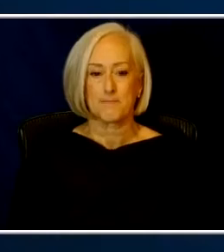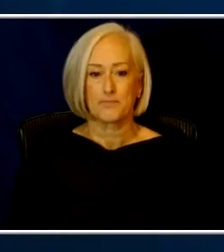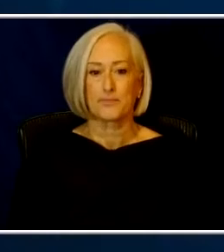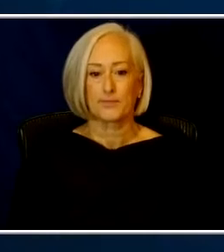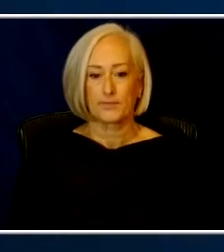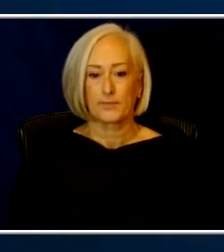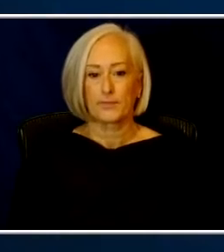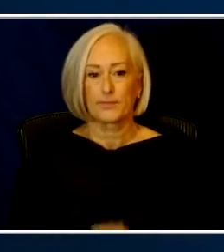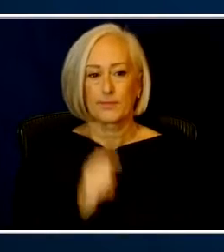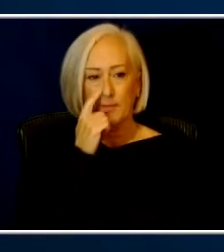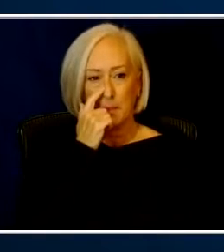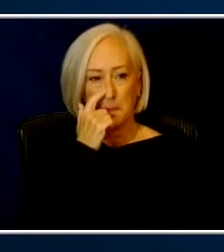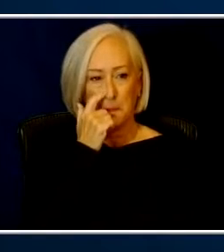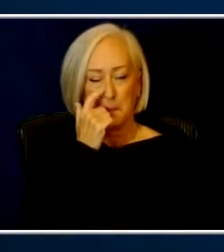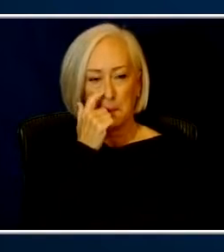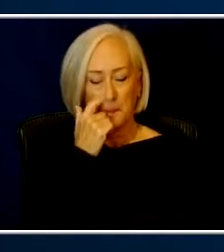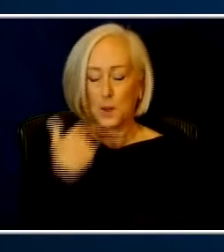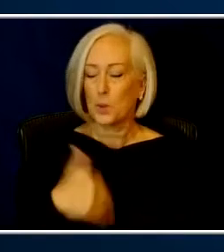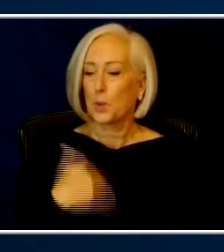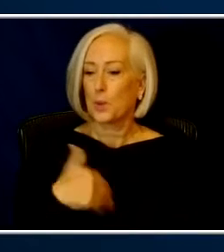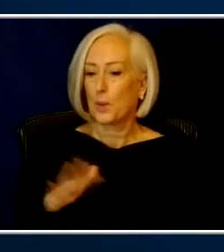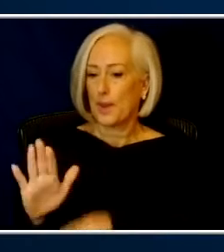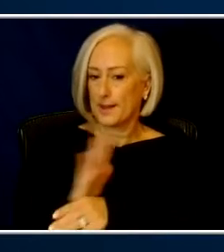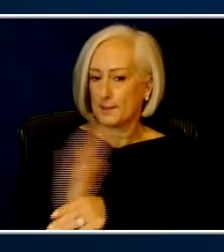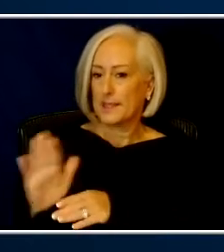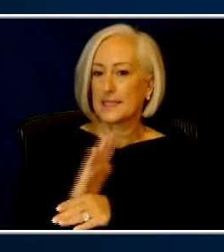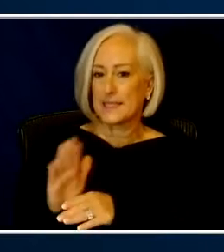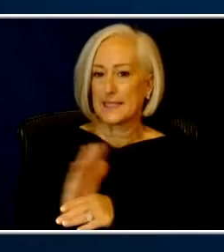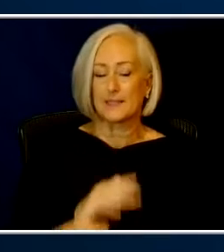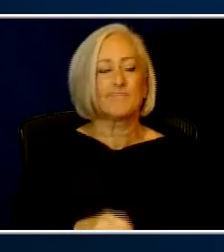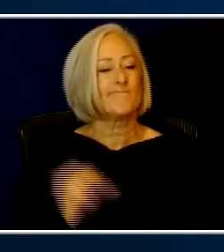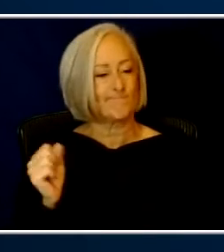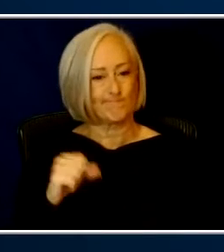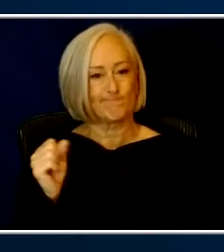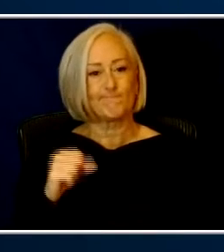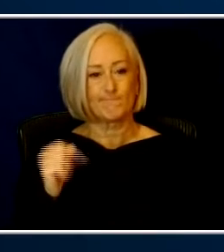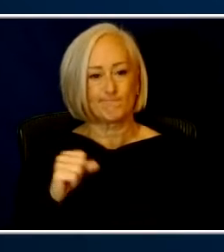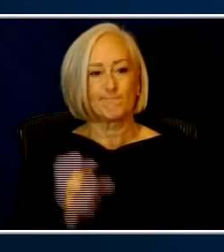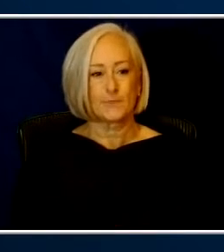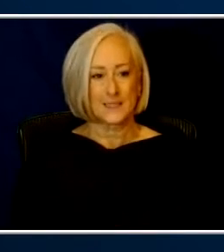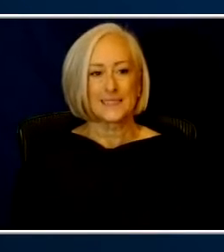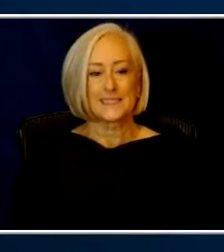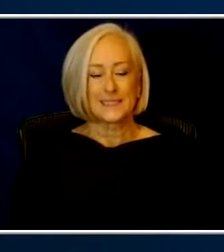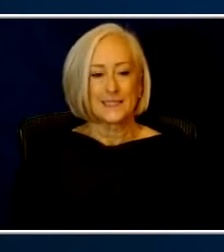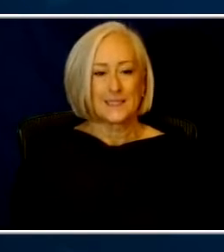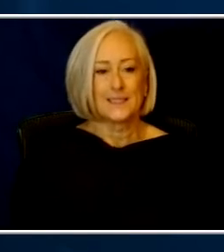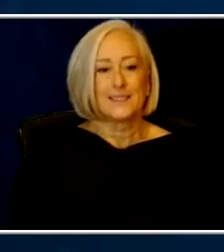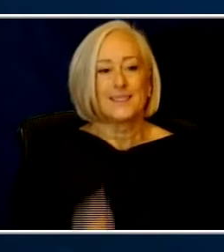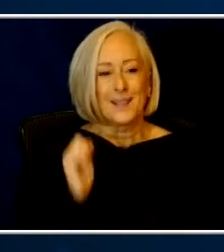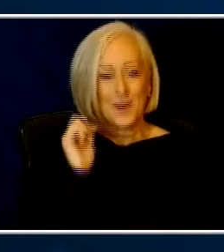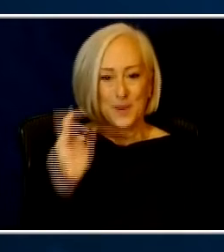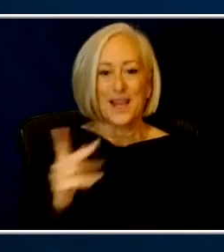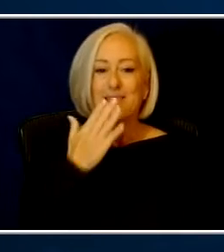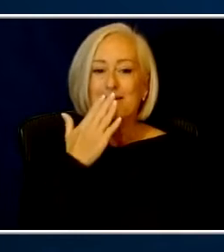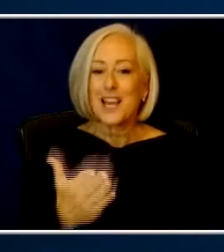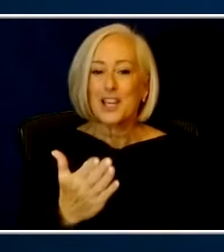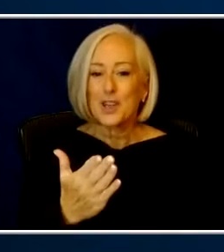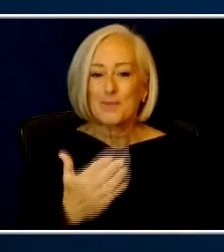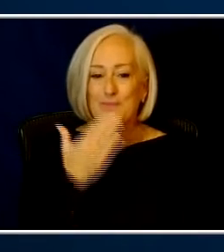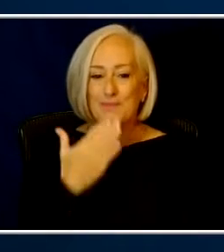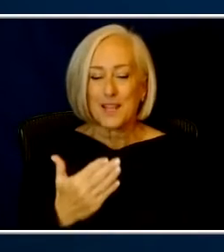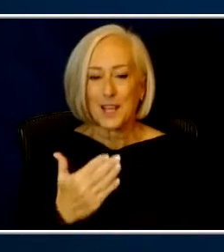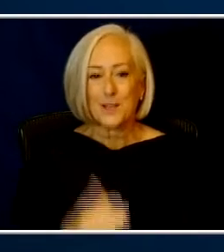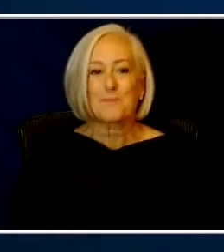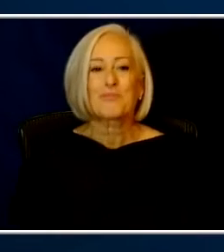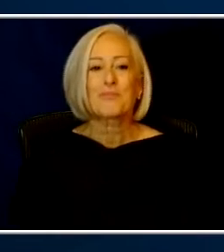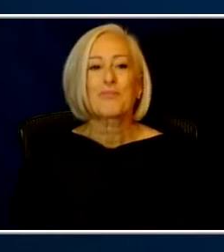So we call that pretty busy then. Yeah. All right. Thank you, Jim. Now